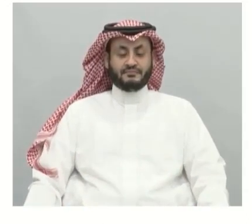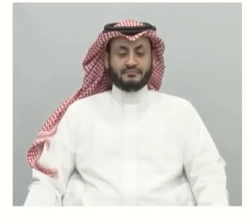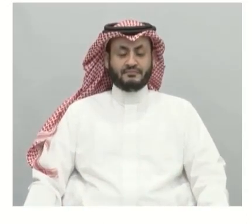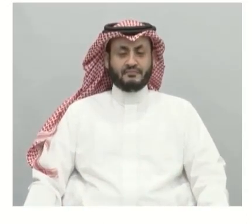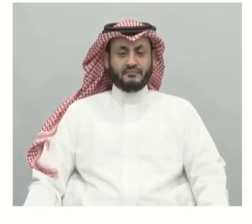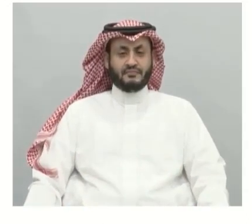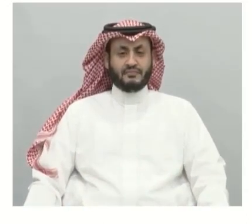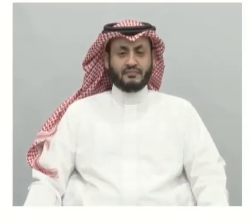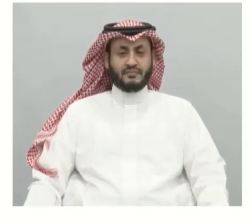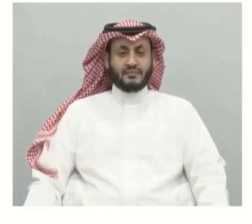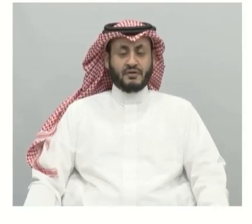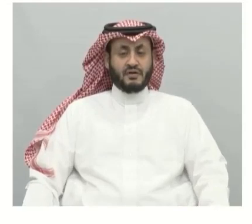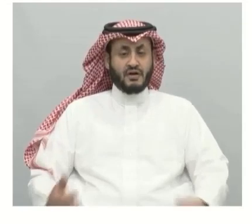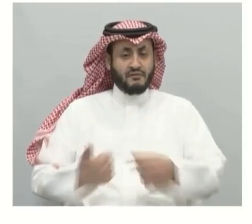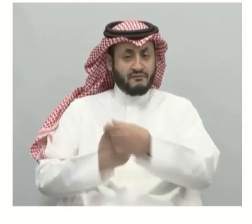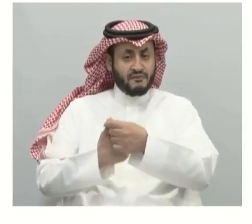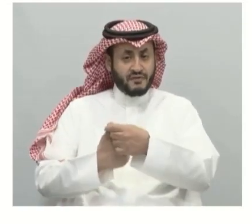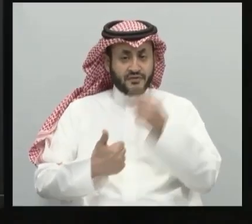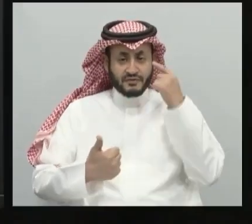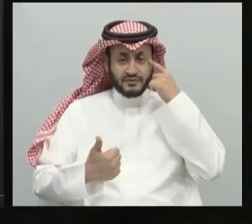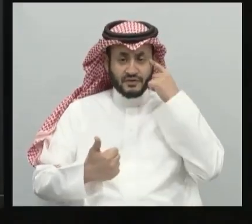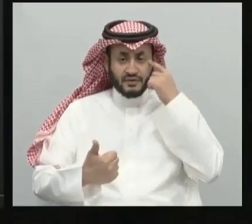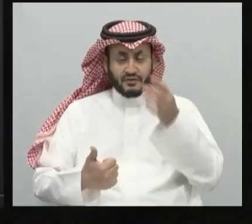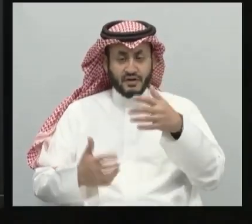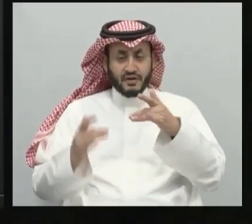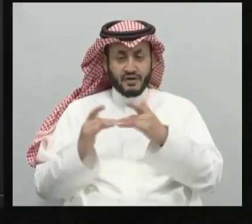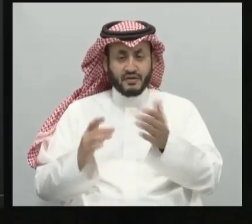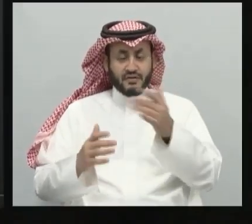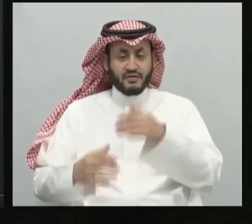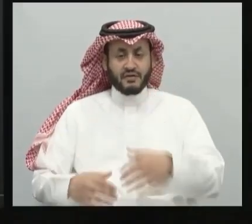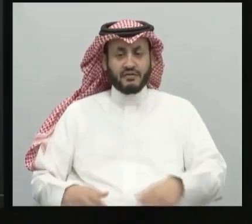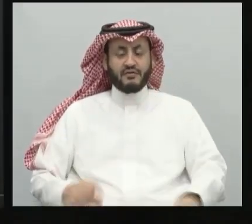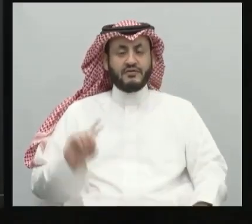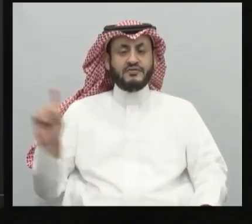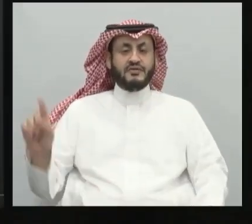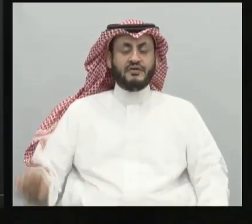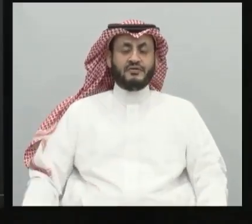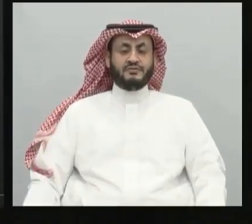Alrighty, so the first country was China, then Liverpool, then,